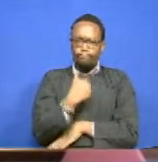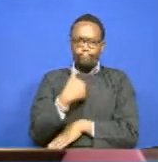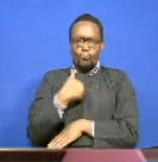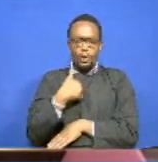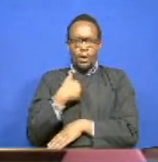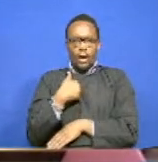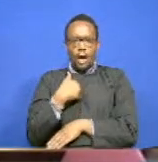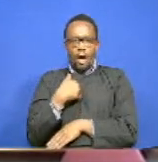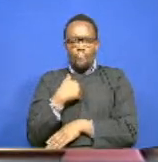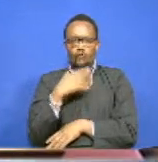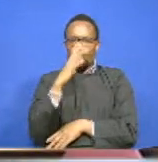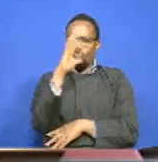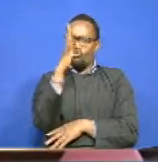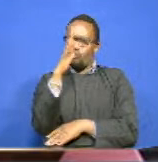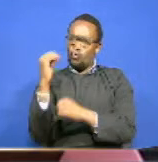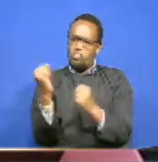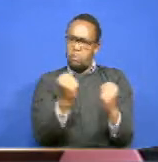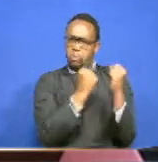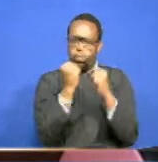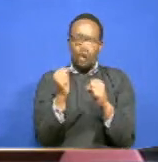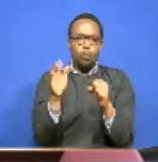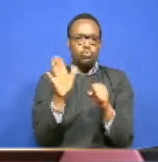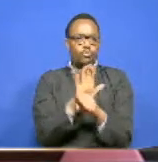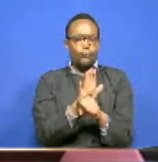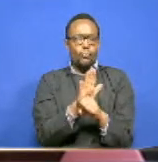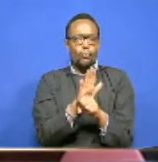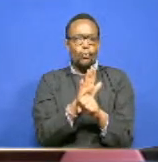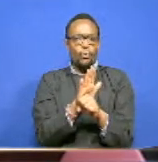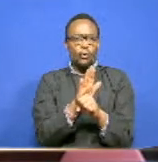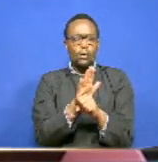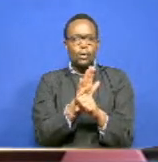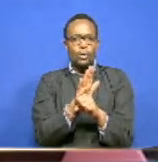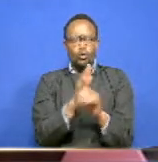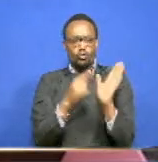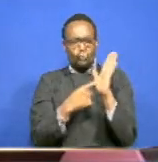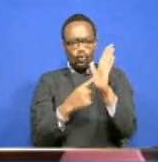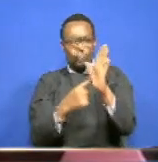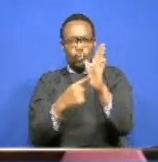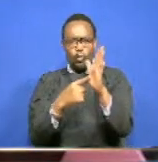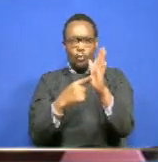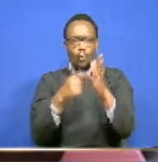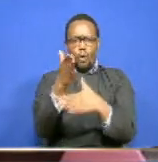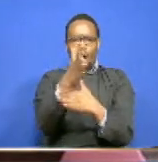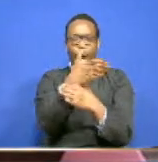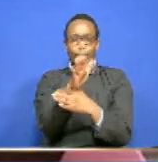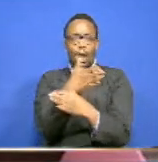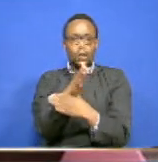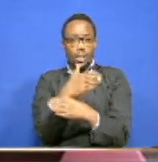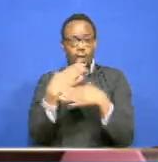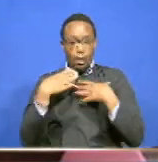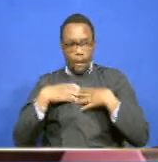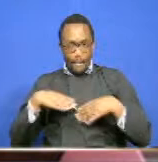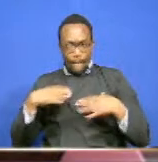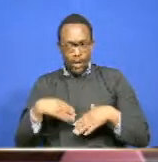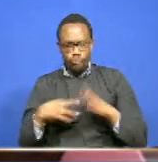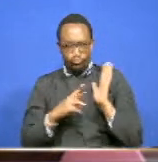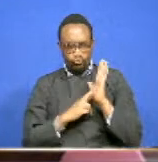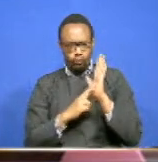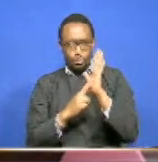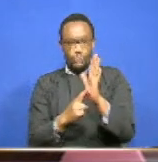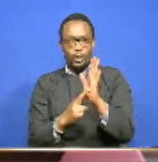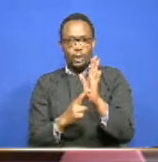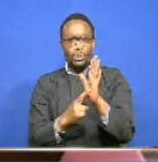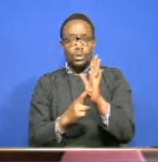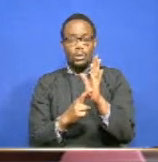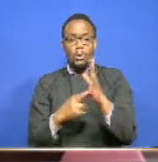of Jesse, who shall stand as a banner of the people. For the Gentiles will seek